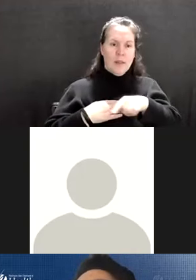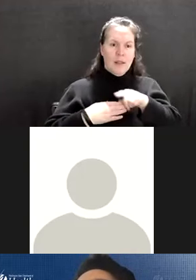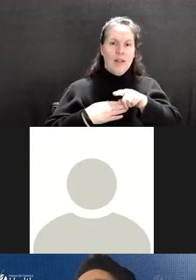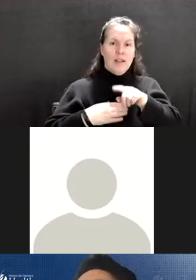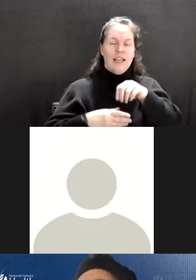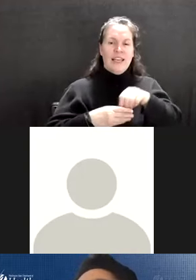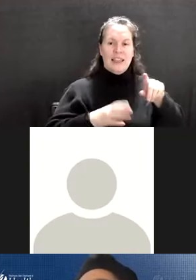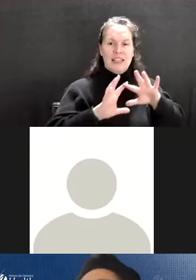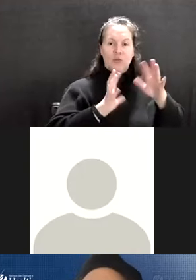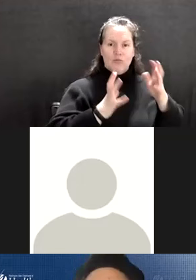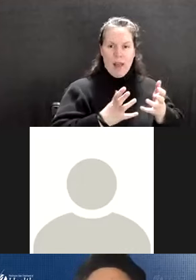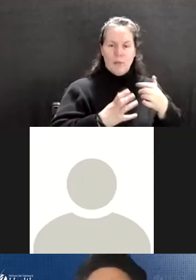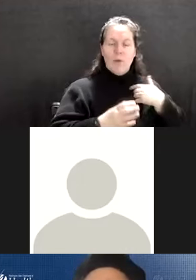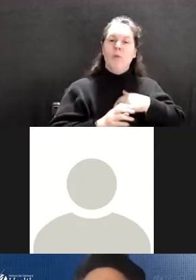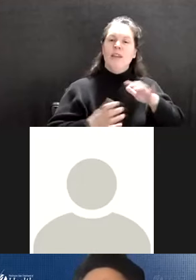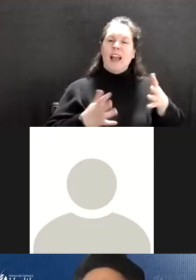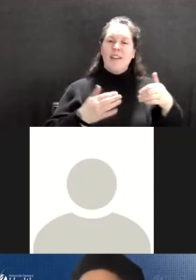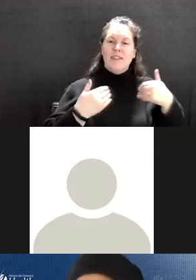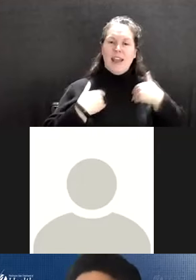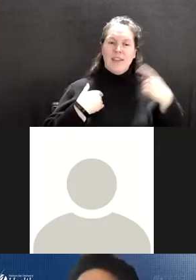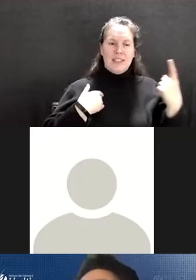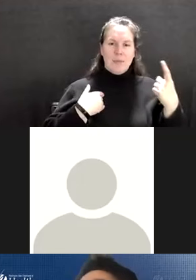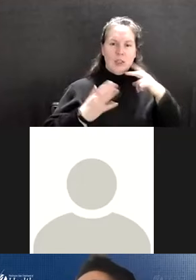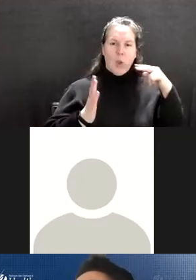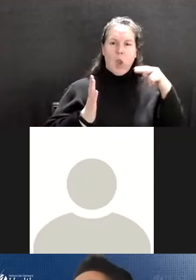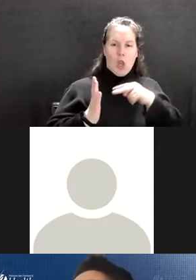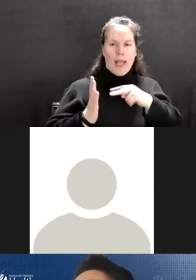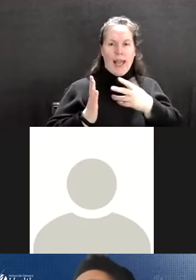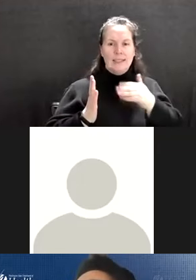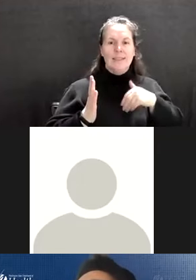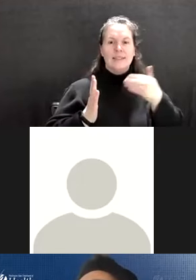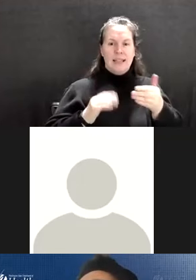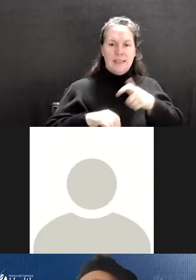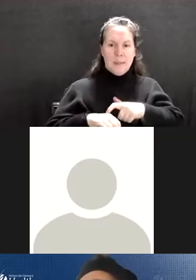this realm so that we kind of have something to look at.